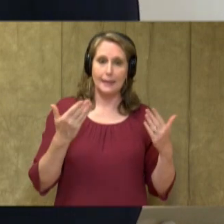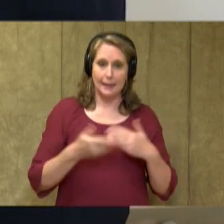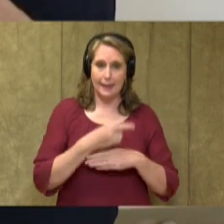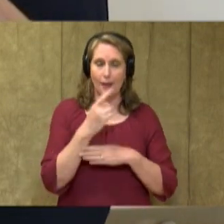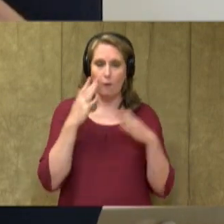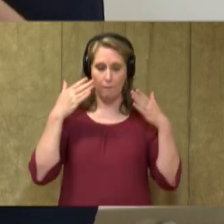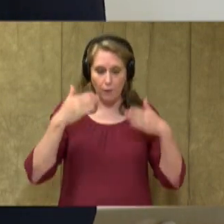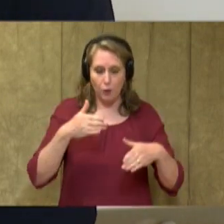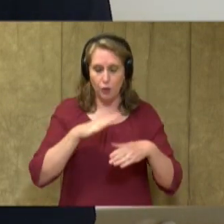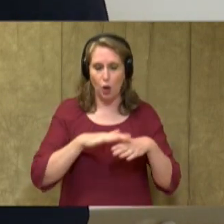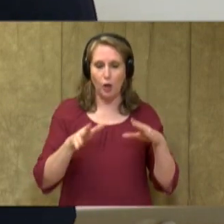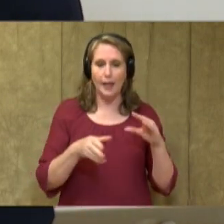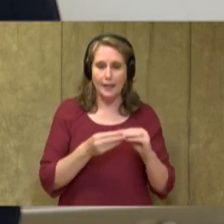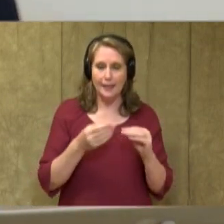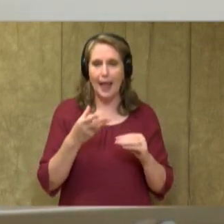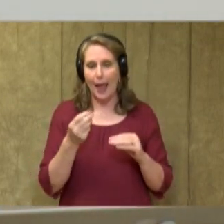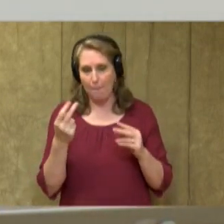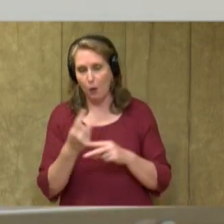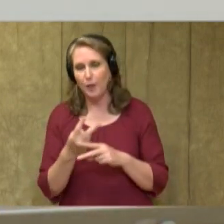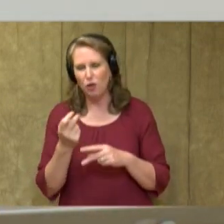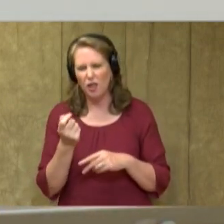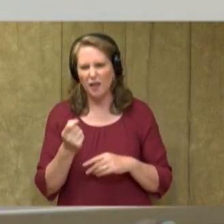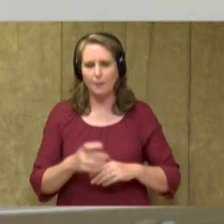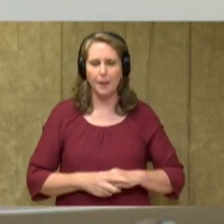talk about both of those just a little bit.